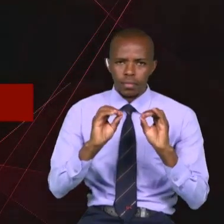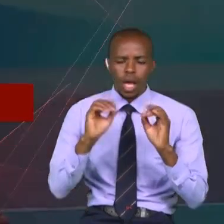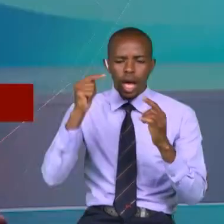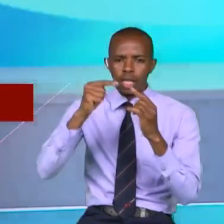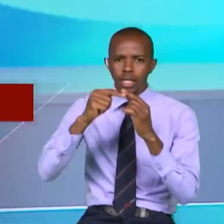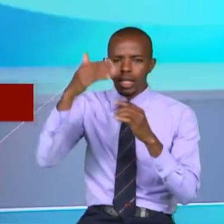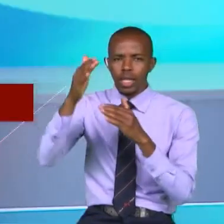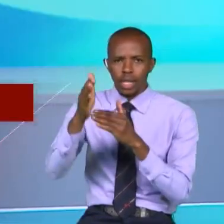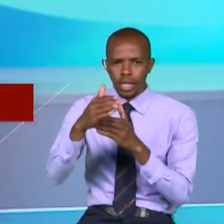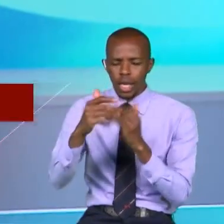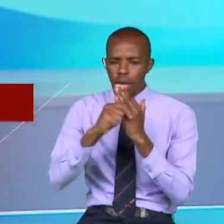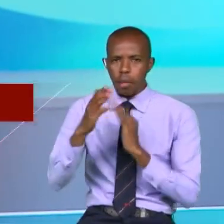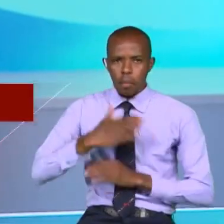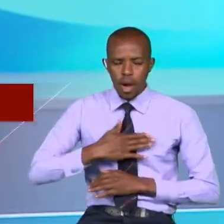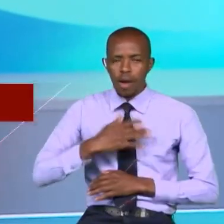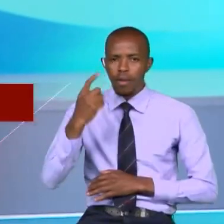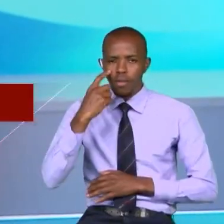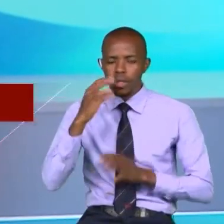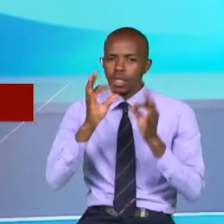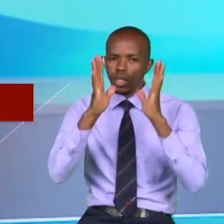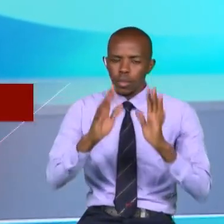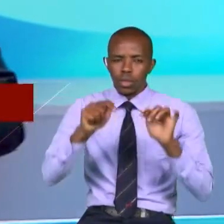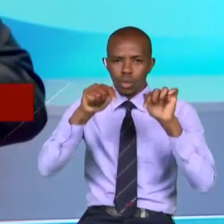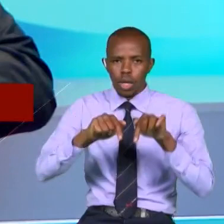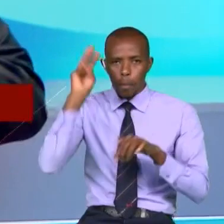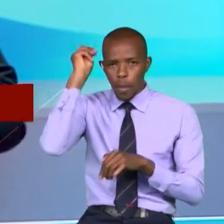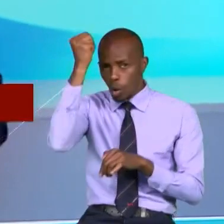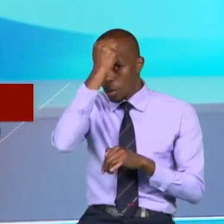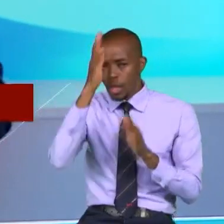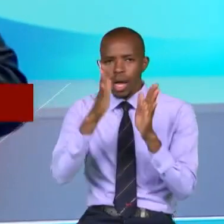next Thursday, my name is Frederick Mwiteriri. My sign language interpreter is